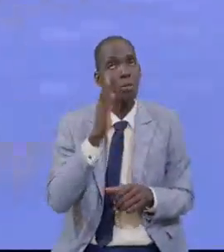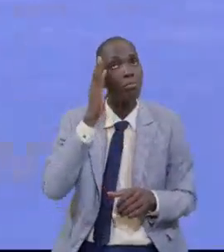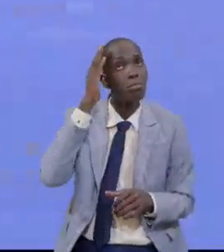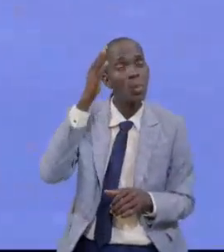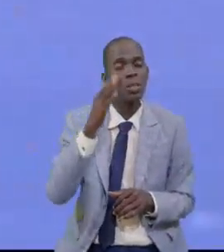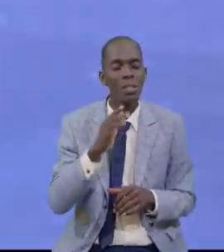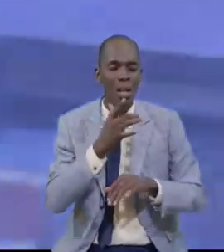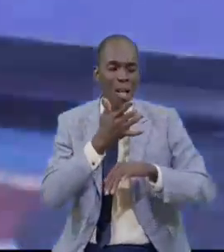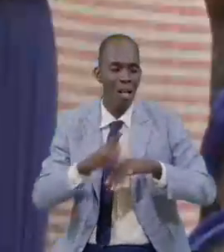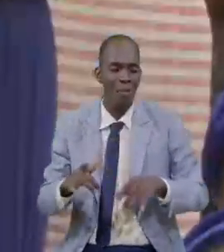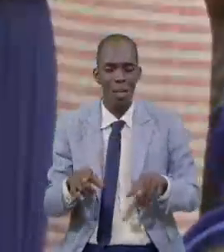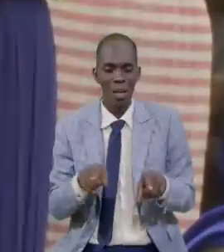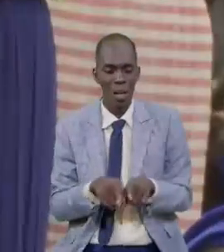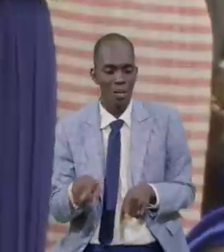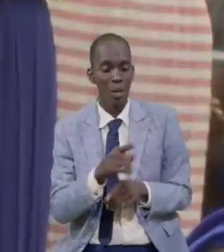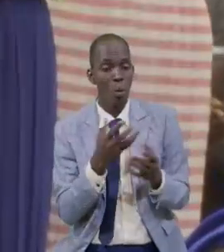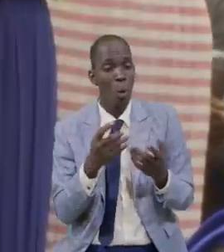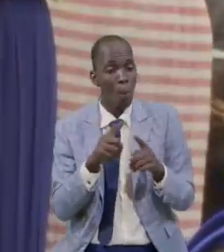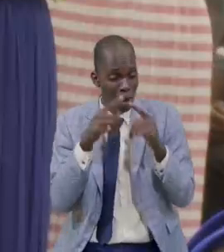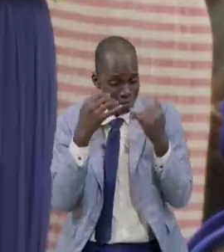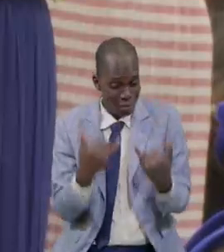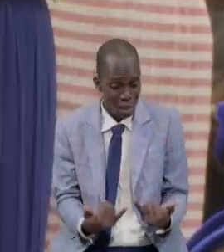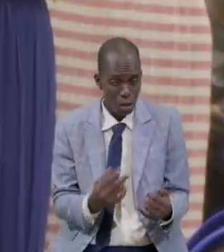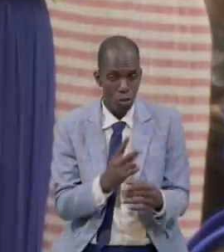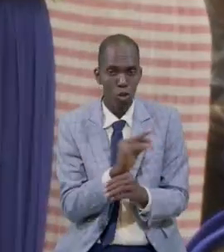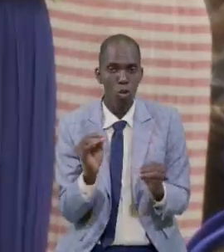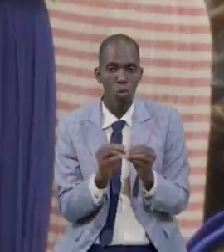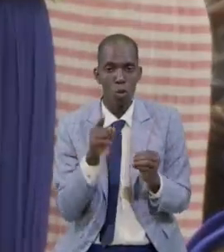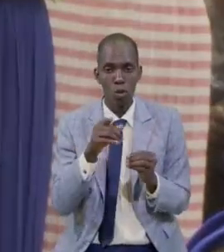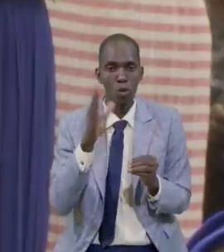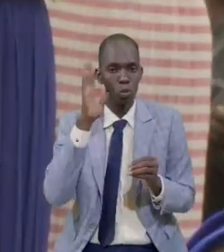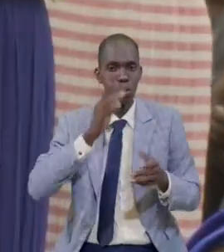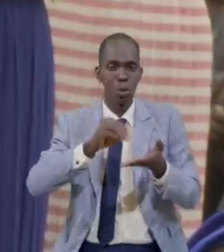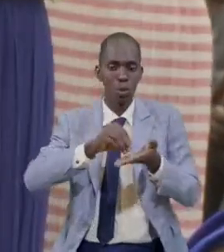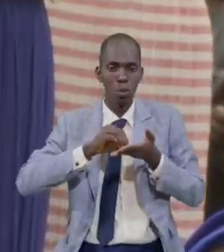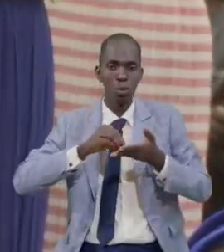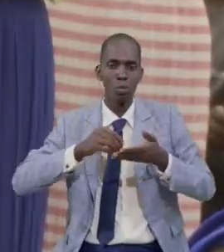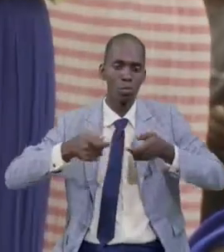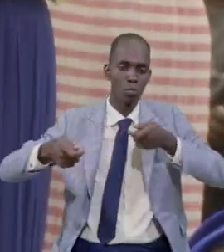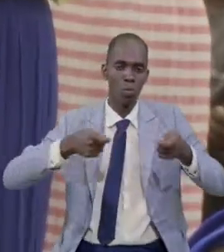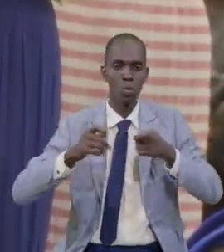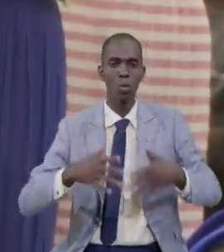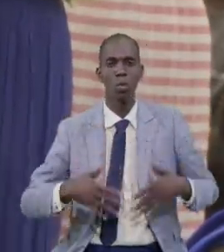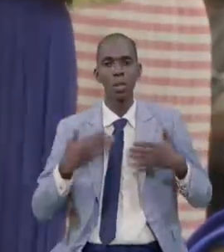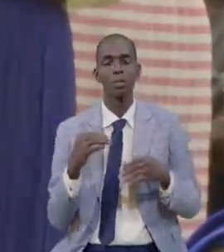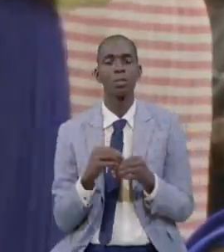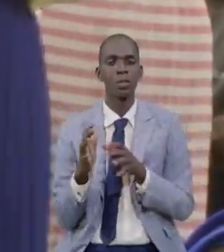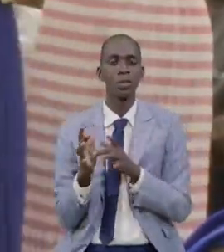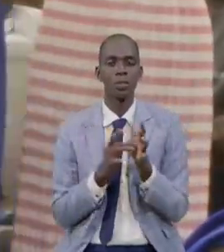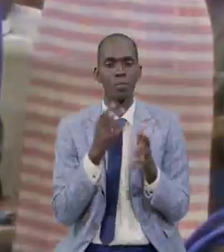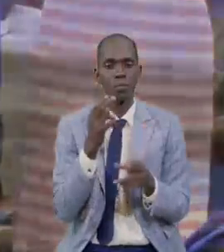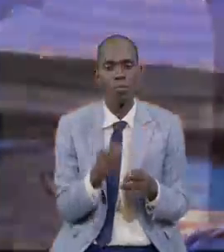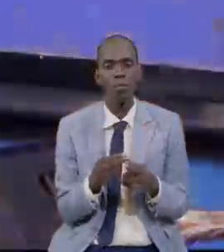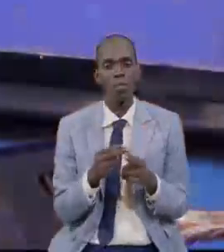be in control of your own life. Shake thyself from the dust. Arise and